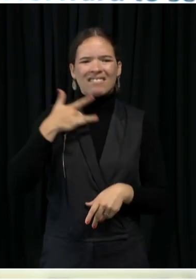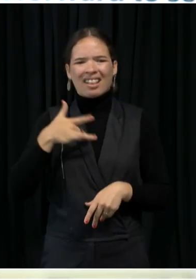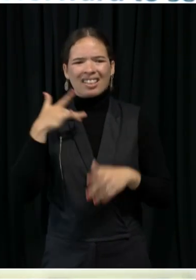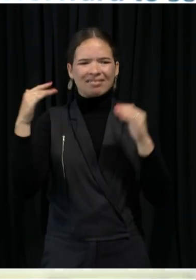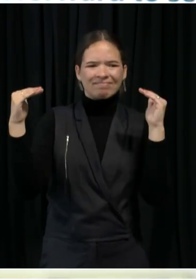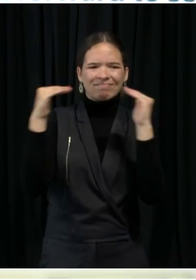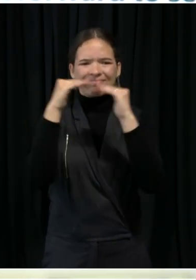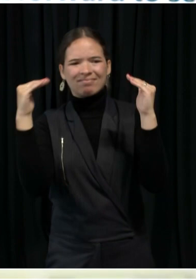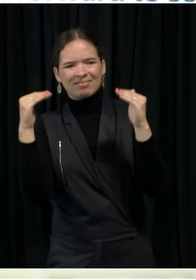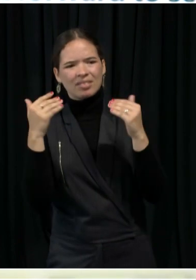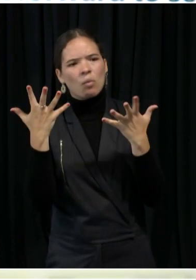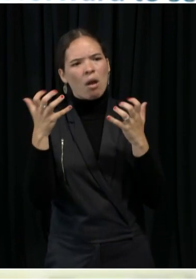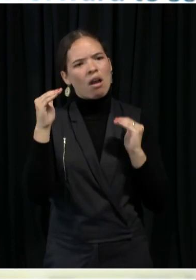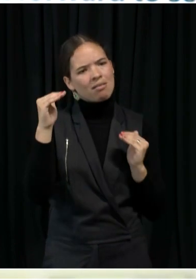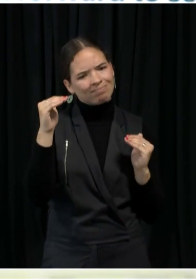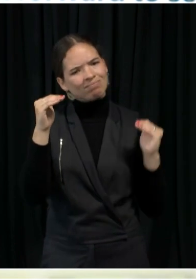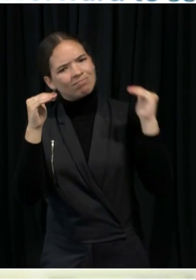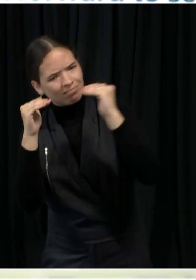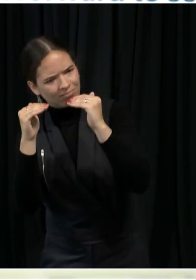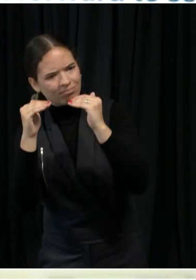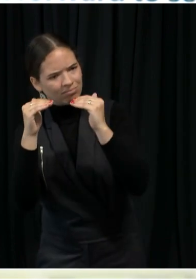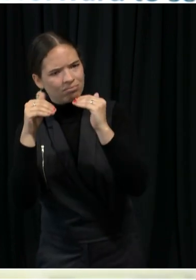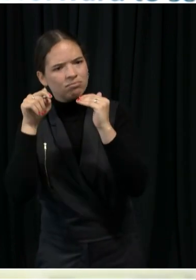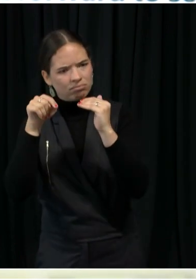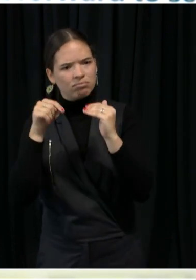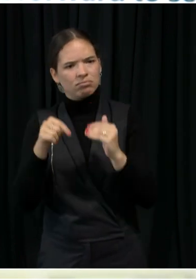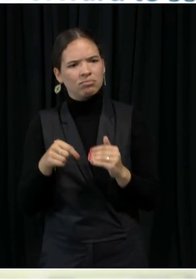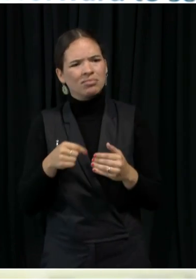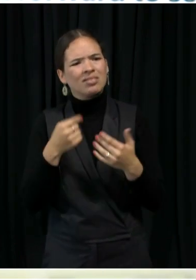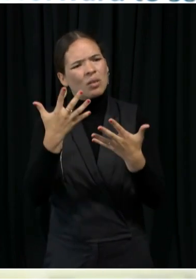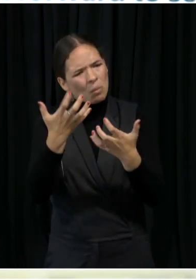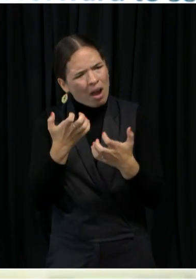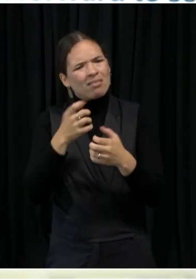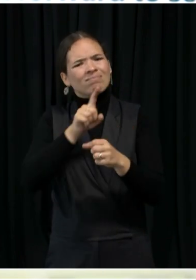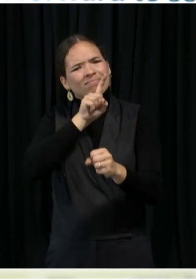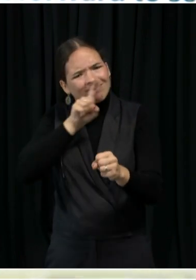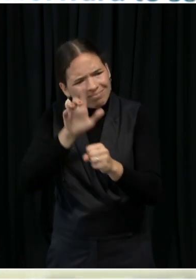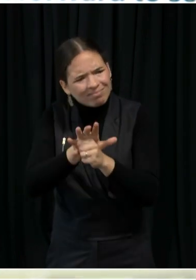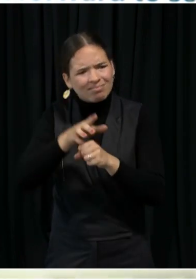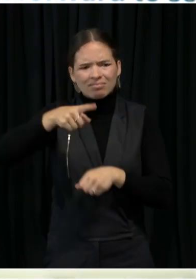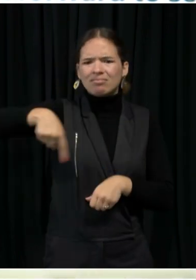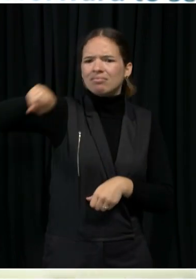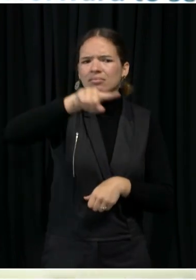gap. We must ensure that all residents have access to